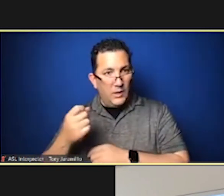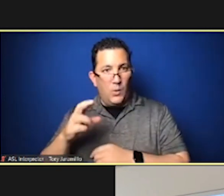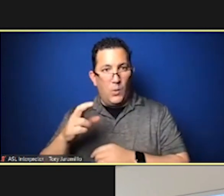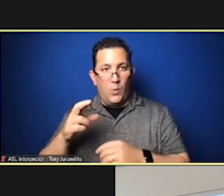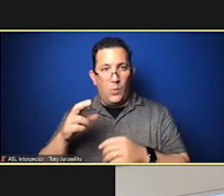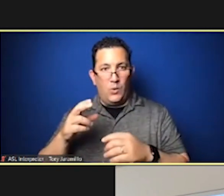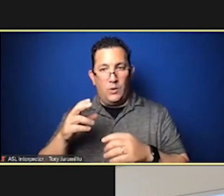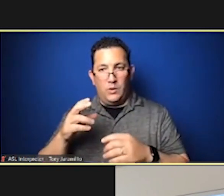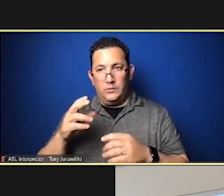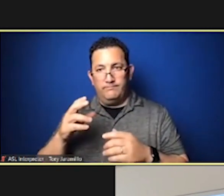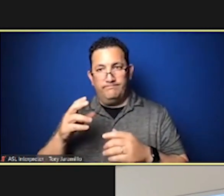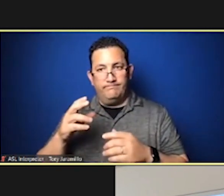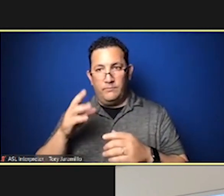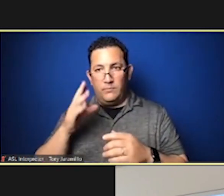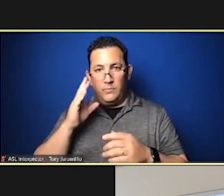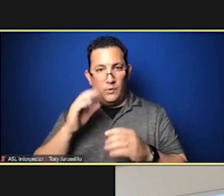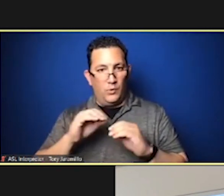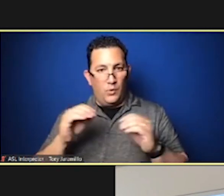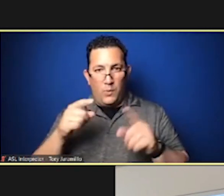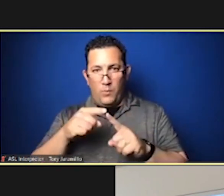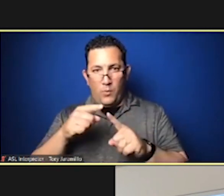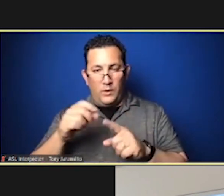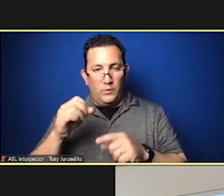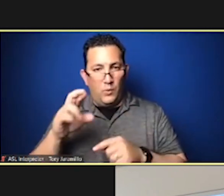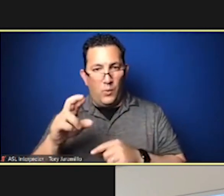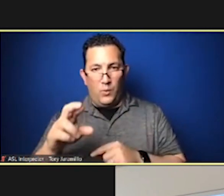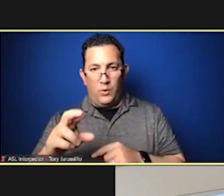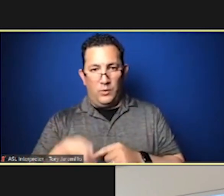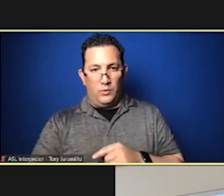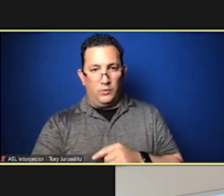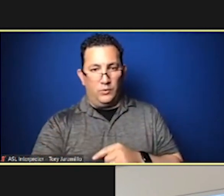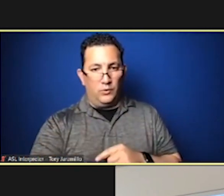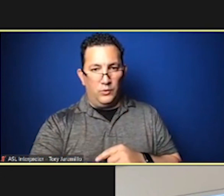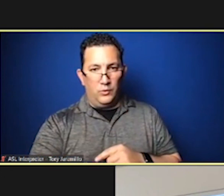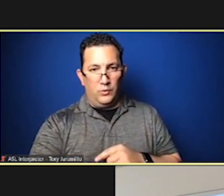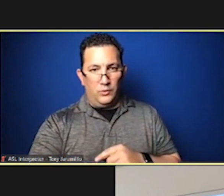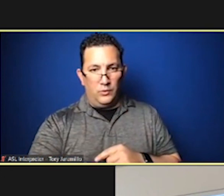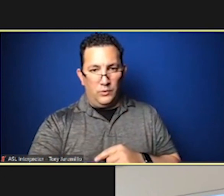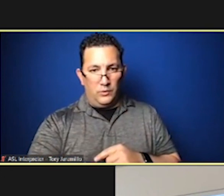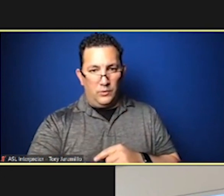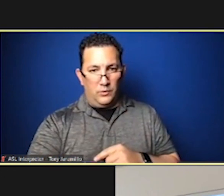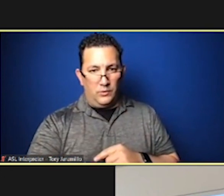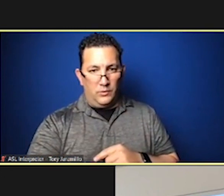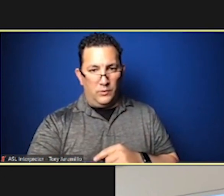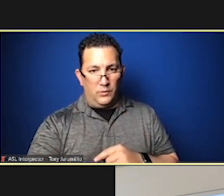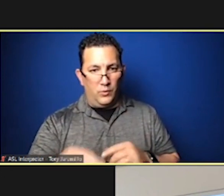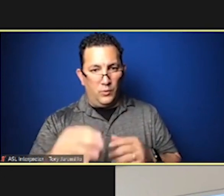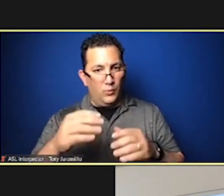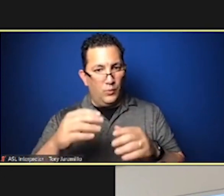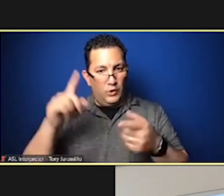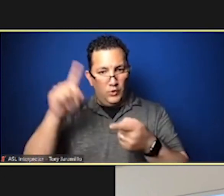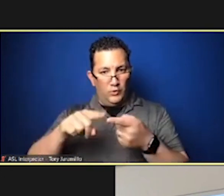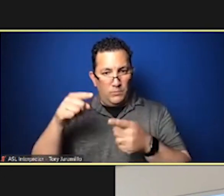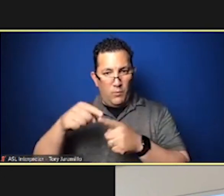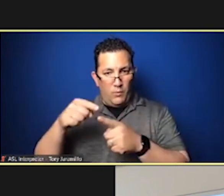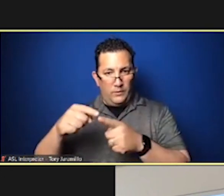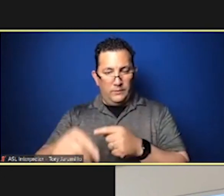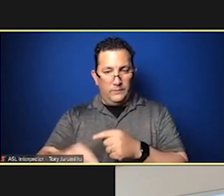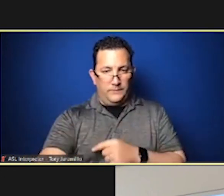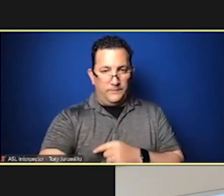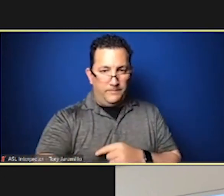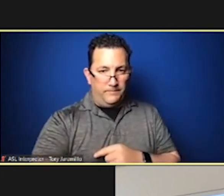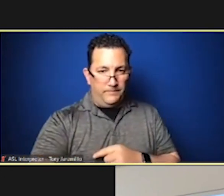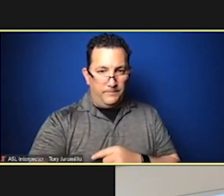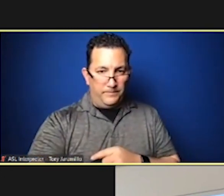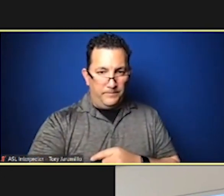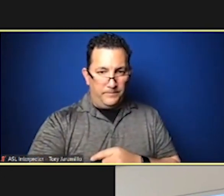get either no points or a reduced amount of points, even if you complete it. You know, that because it is